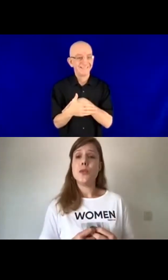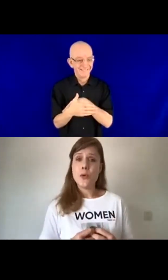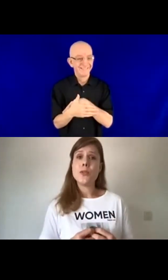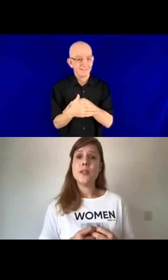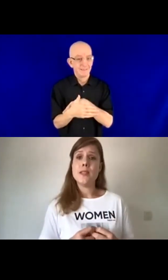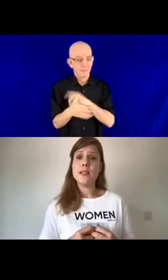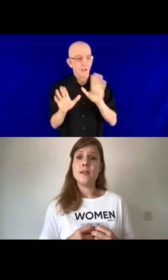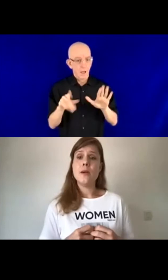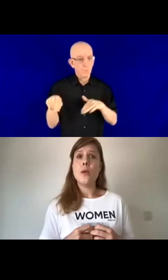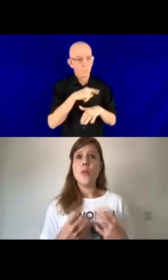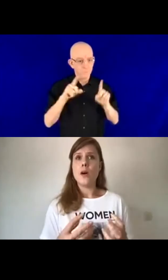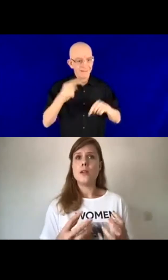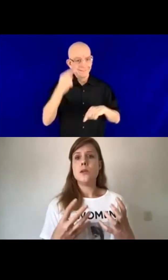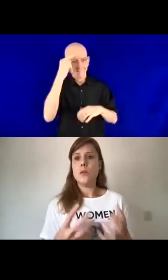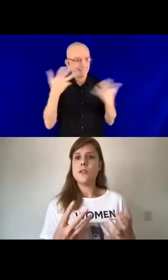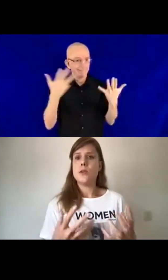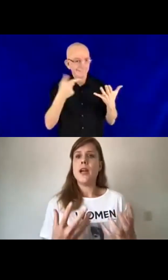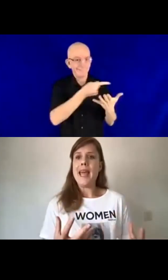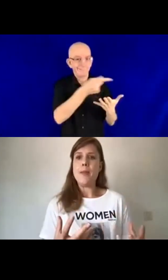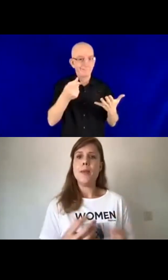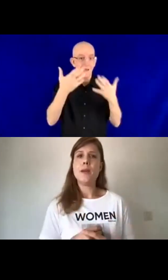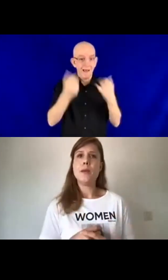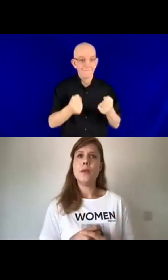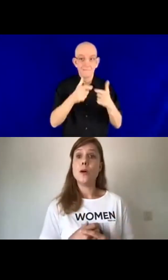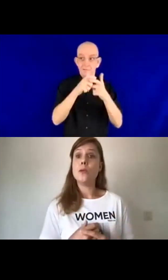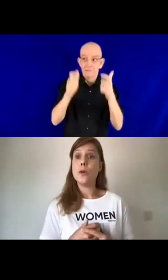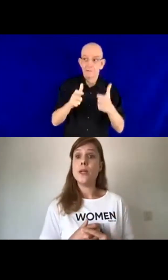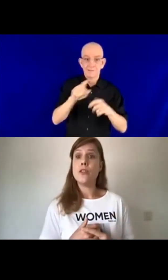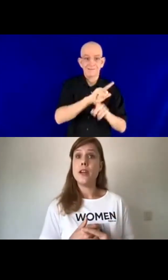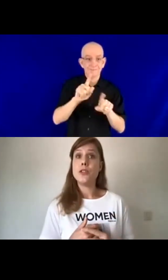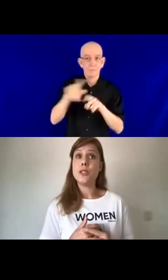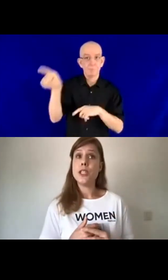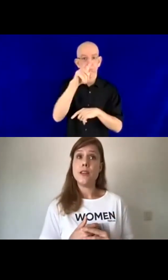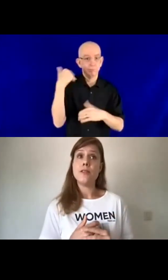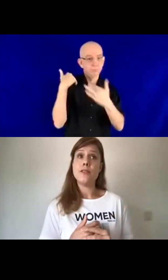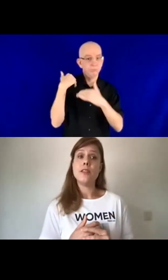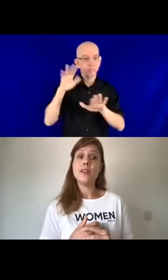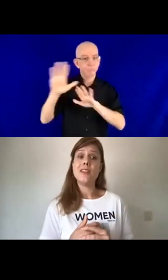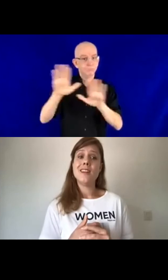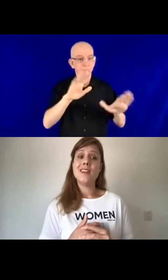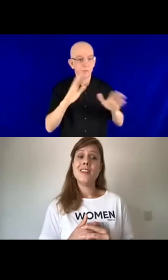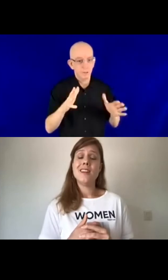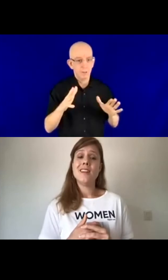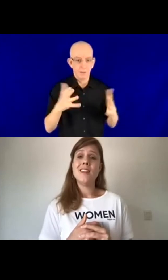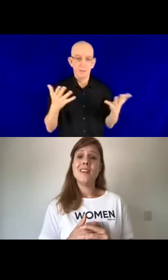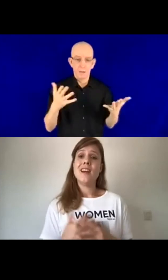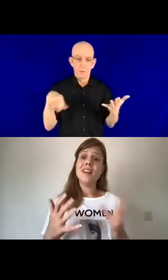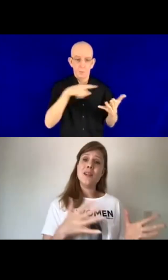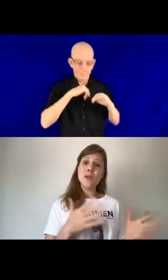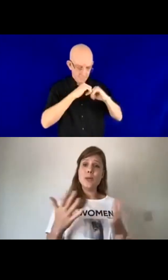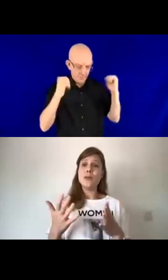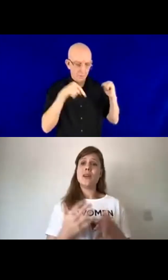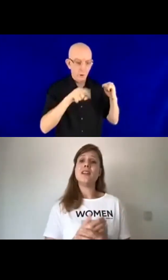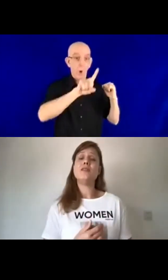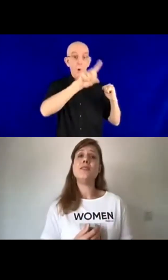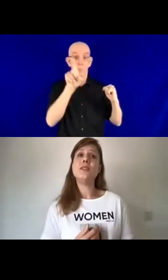should also consider what was our aim, what were we trying to achieve? And then when